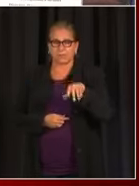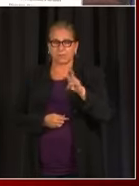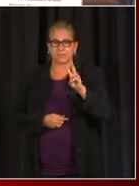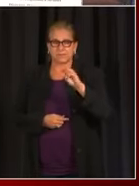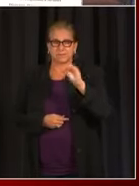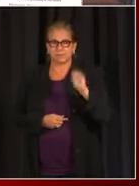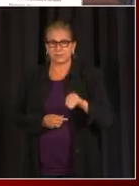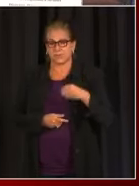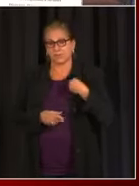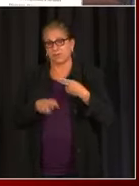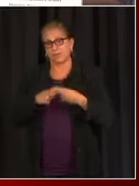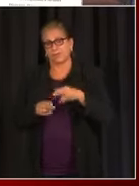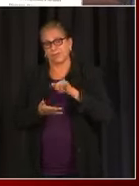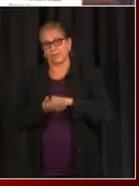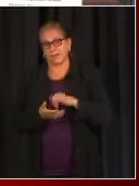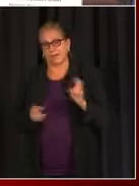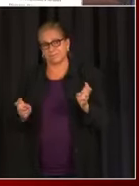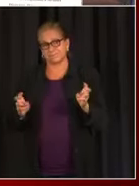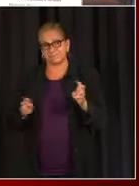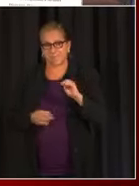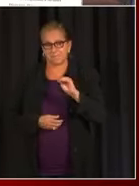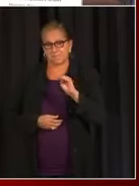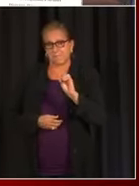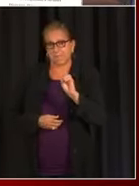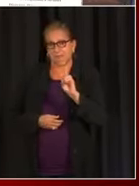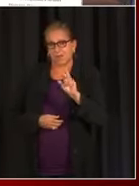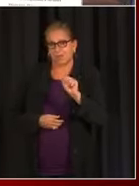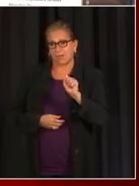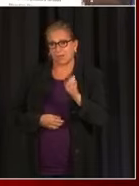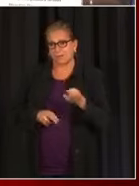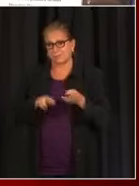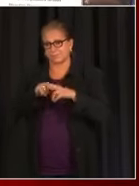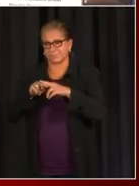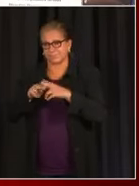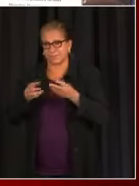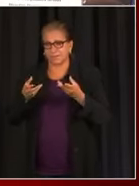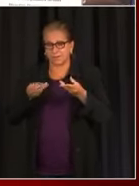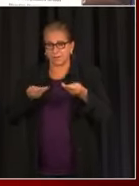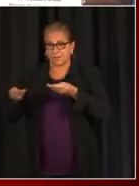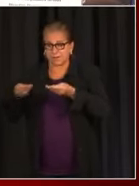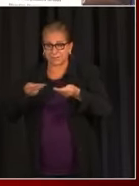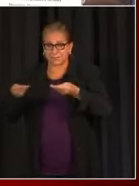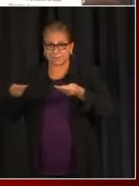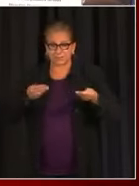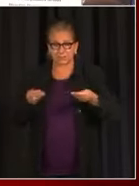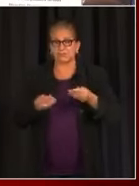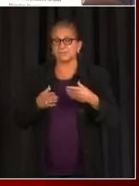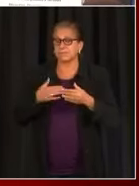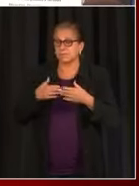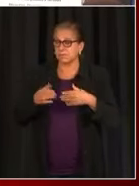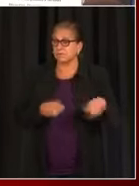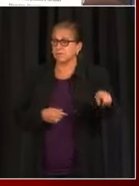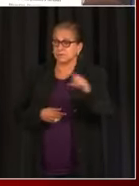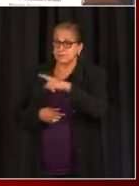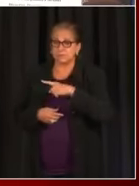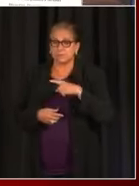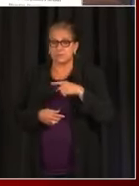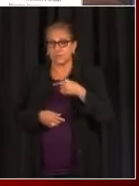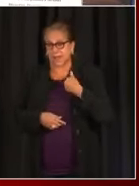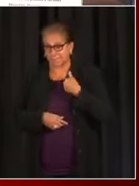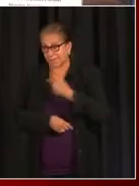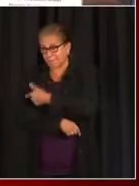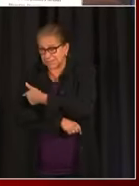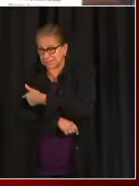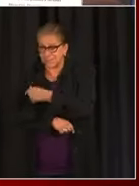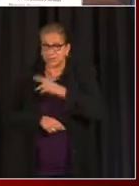transmission in the district. I want to highlight before we go to vaccinations that we continue to see